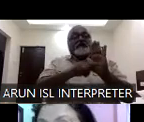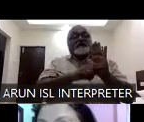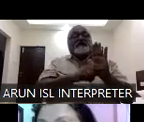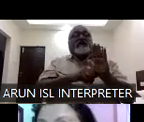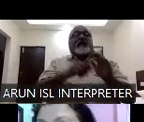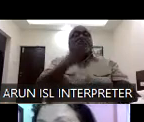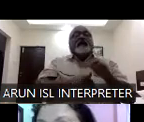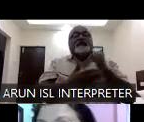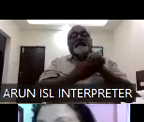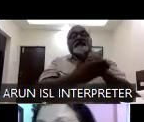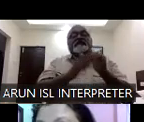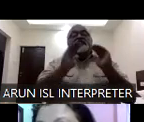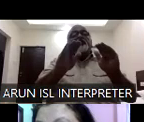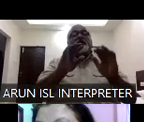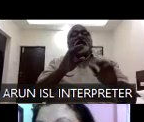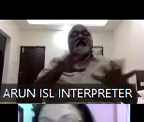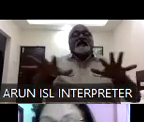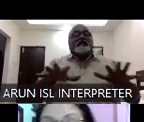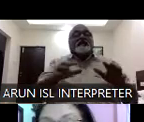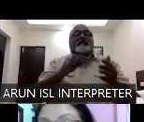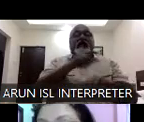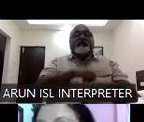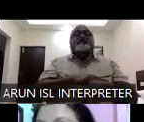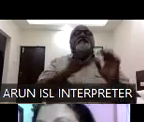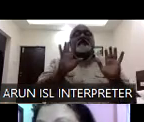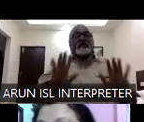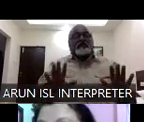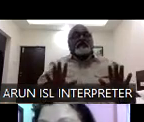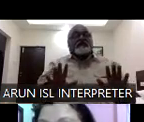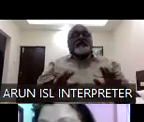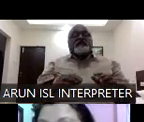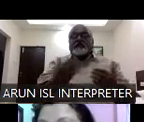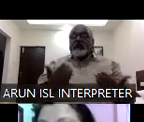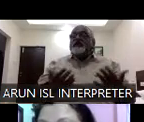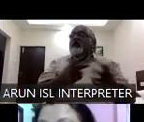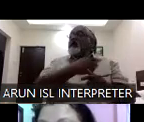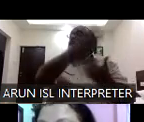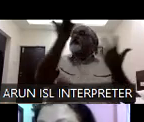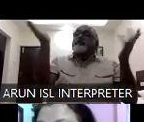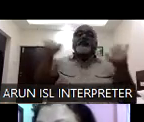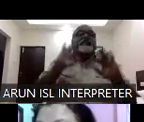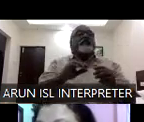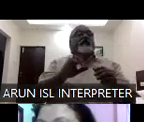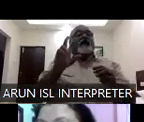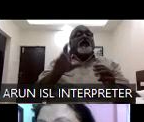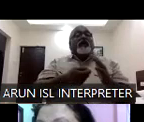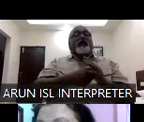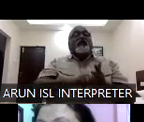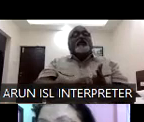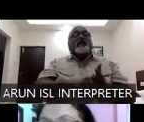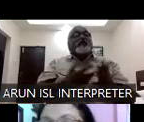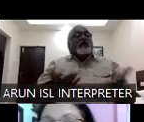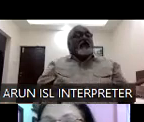process, what happened to people with disabilities? Everybody's were locked down. So without any resources,